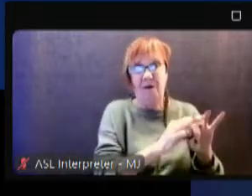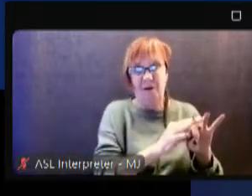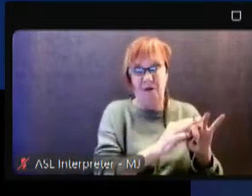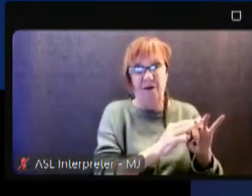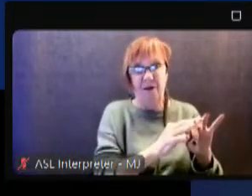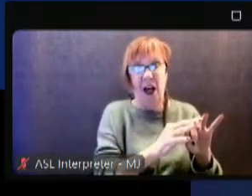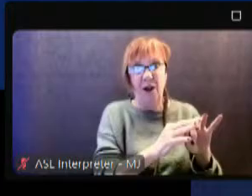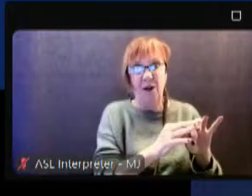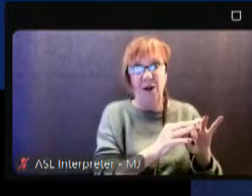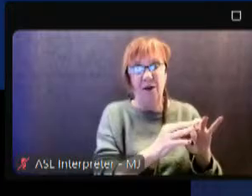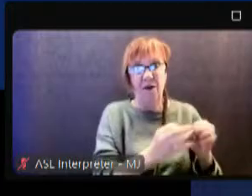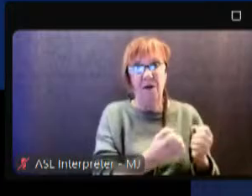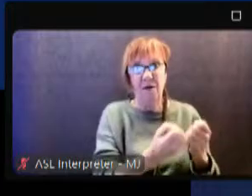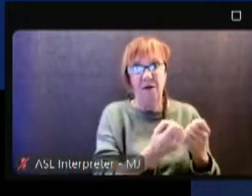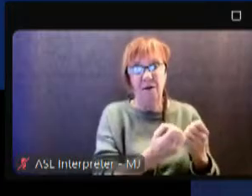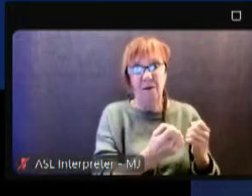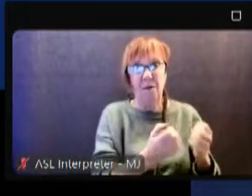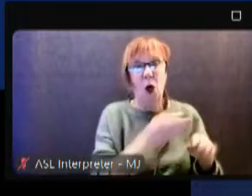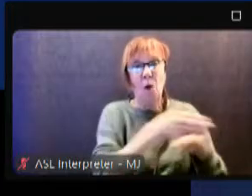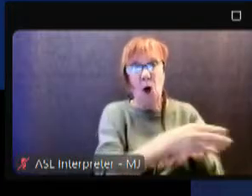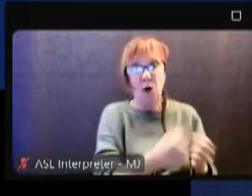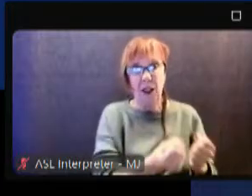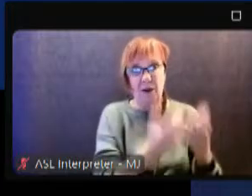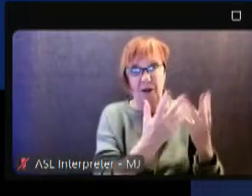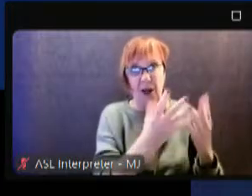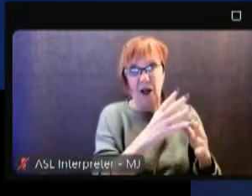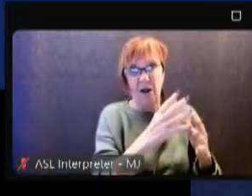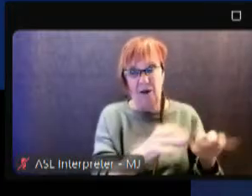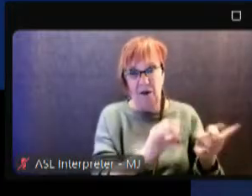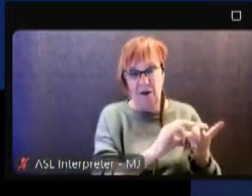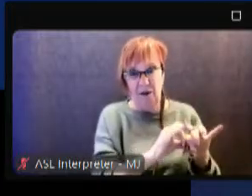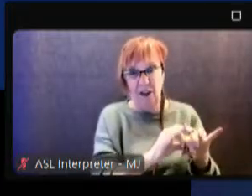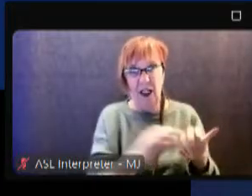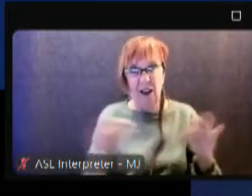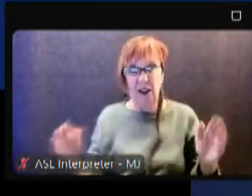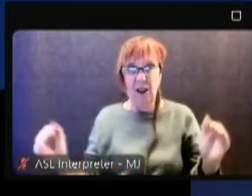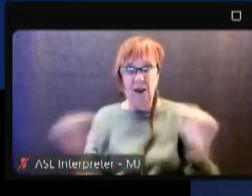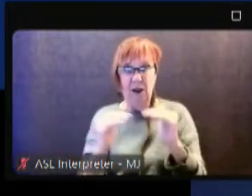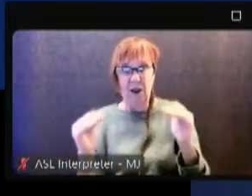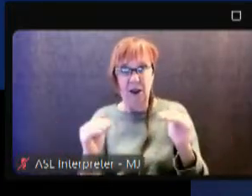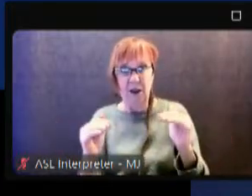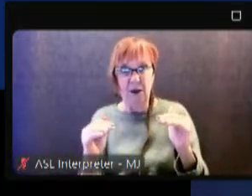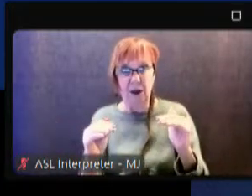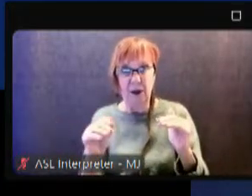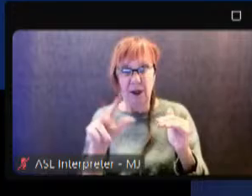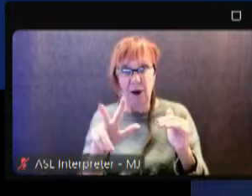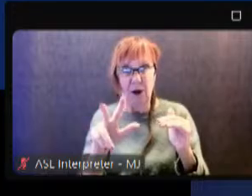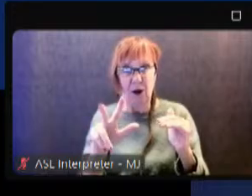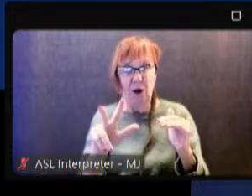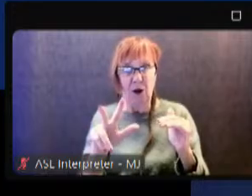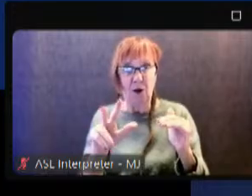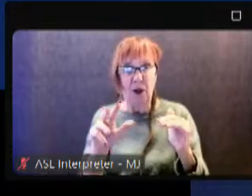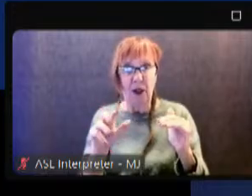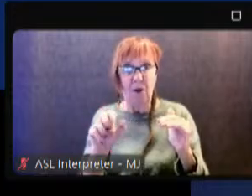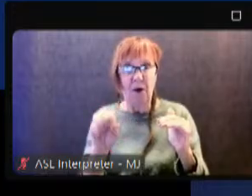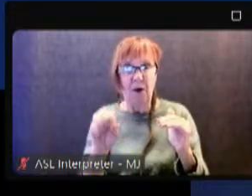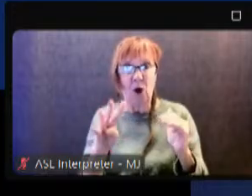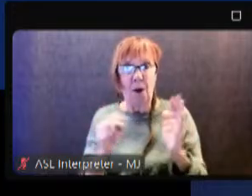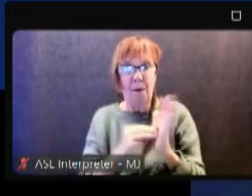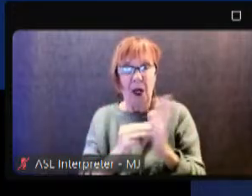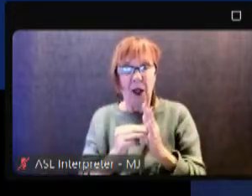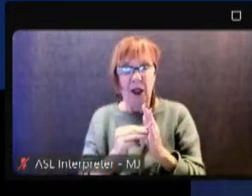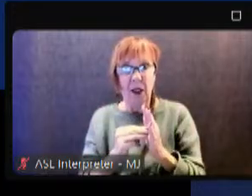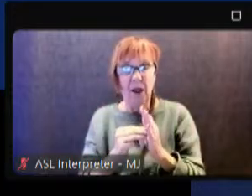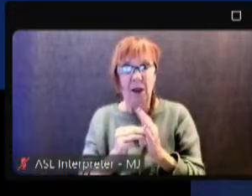up to $5.2 million. Now, you will have already paid your first installment. That's based